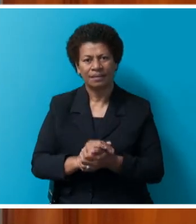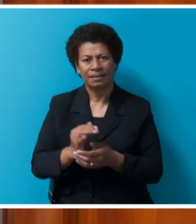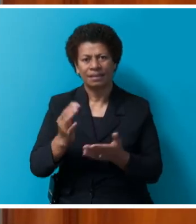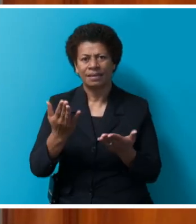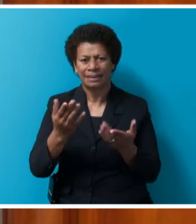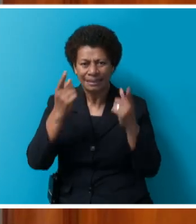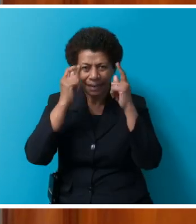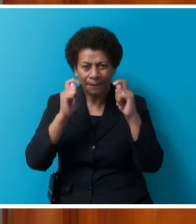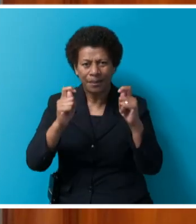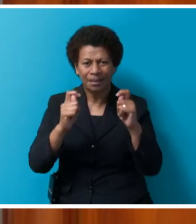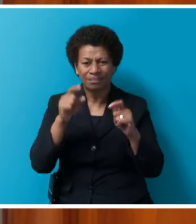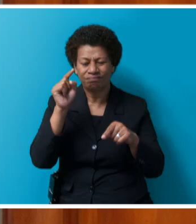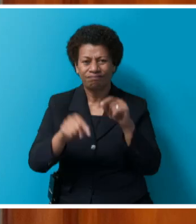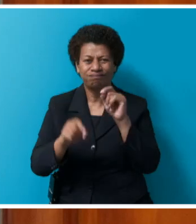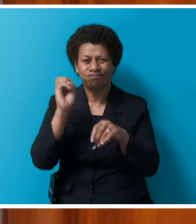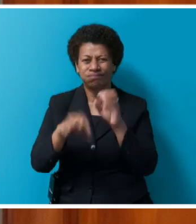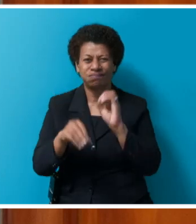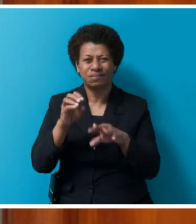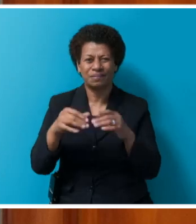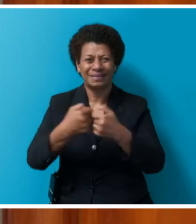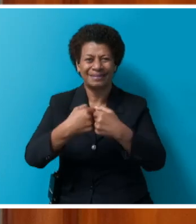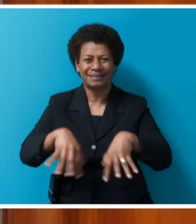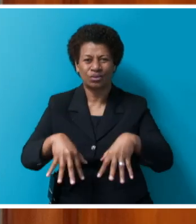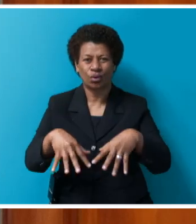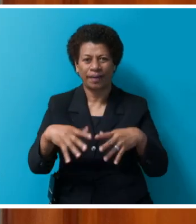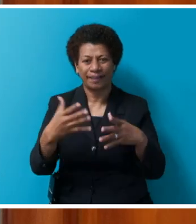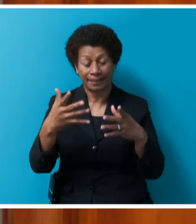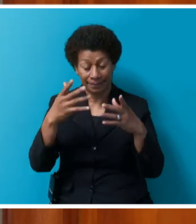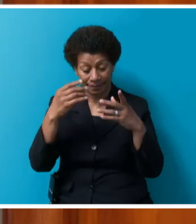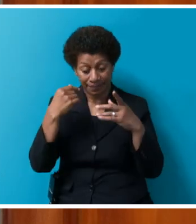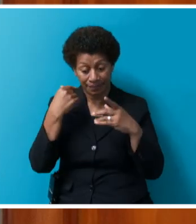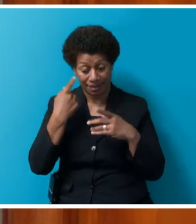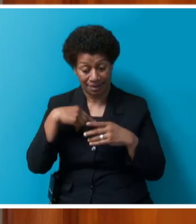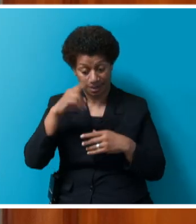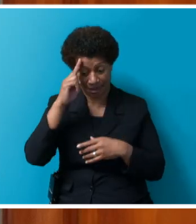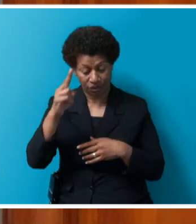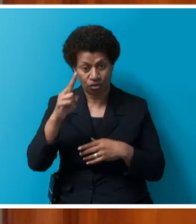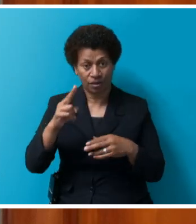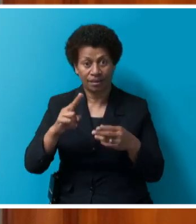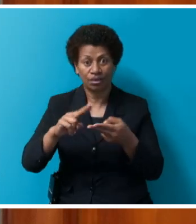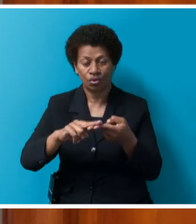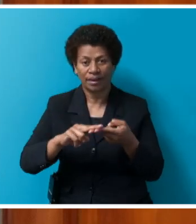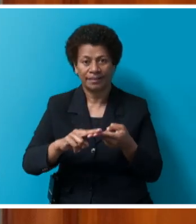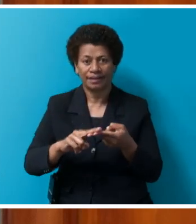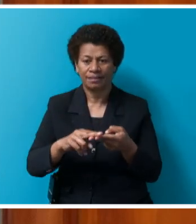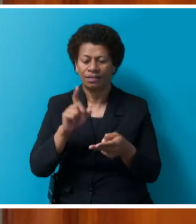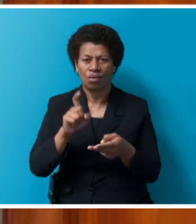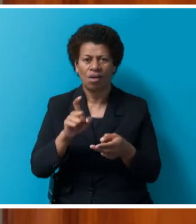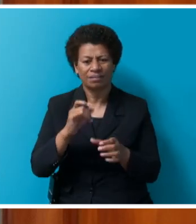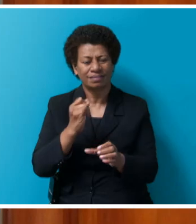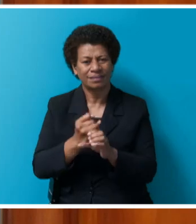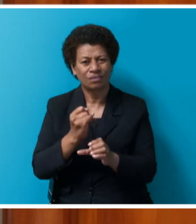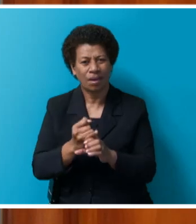Temple. Though the motives are still unclear, we as a nation must be united to call out this crime and